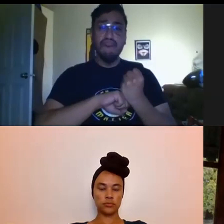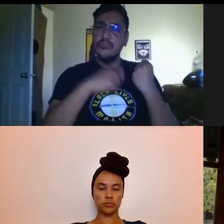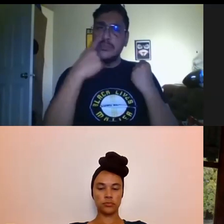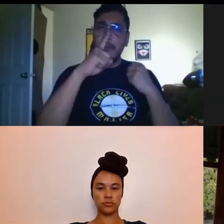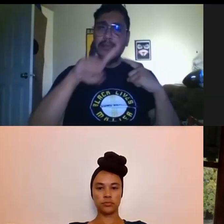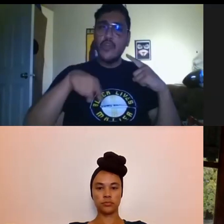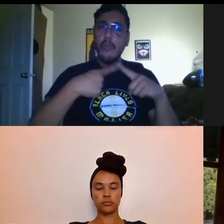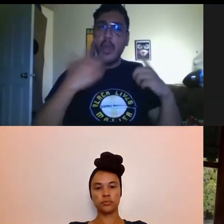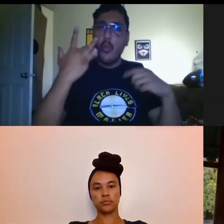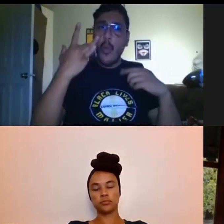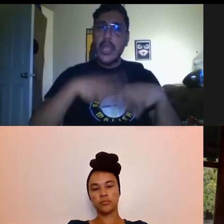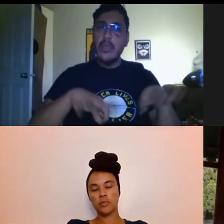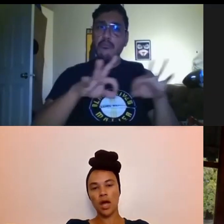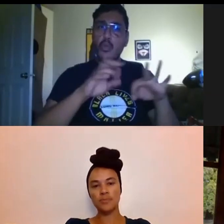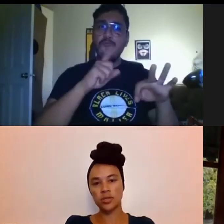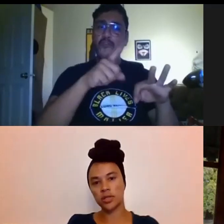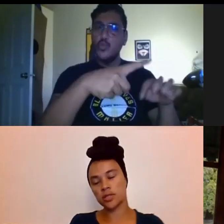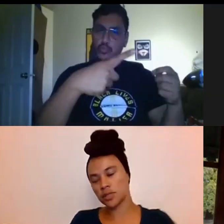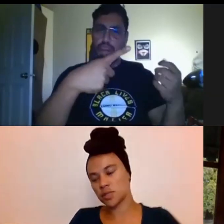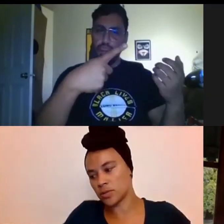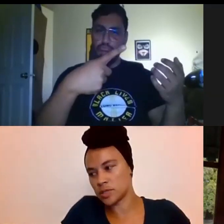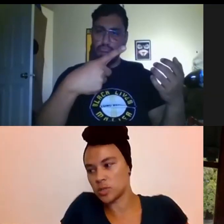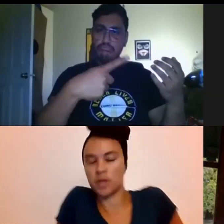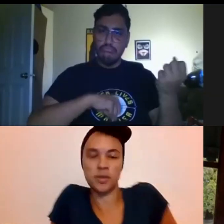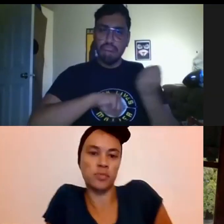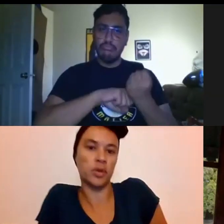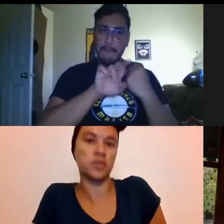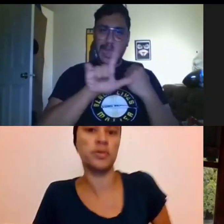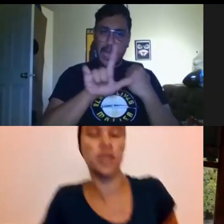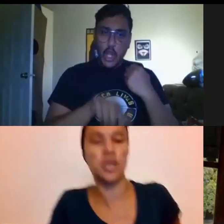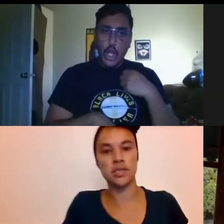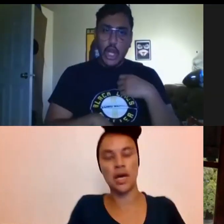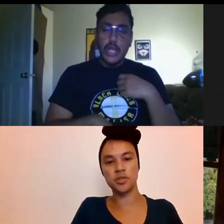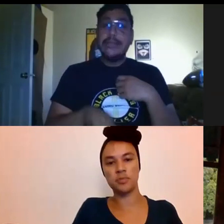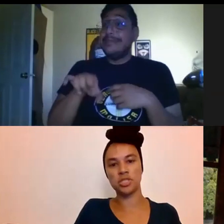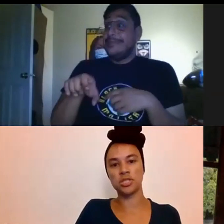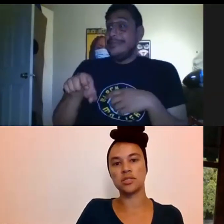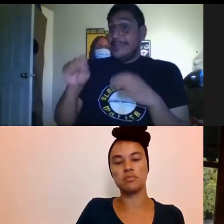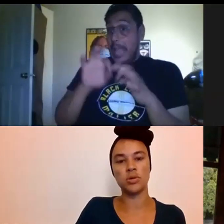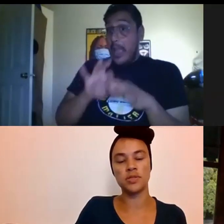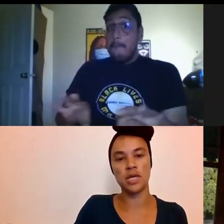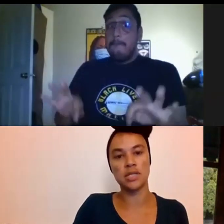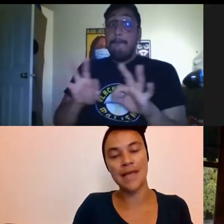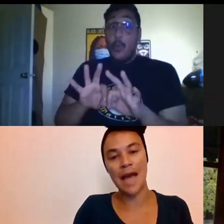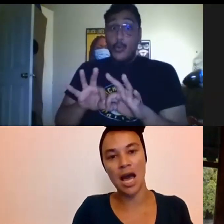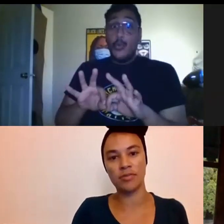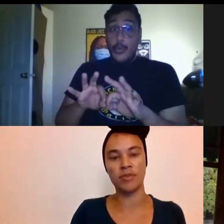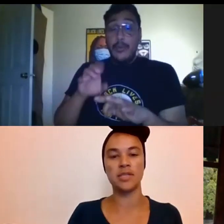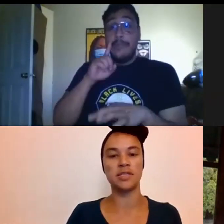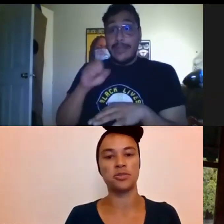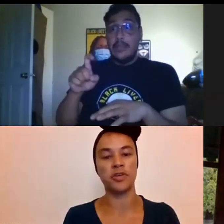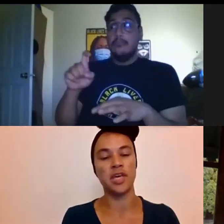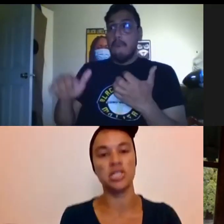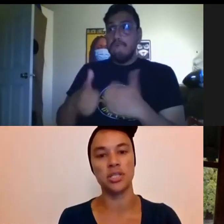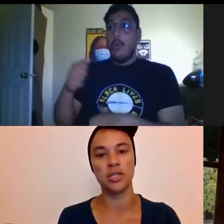important for us to come on to this bill? Absolutely. So this bill was incredibly important because, as you mentioned, most states have